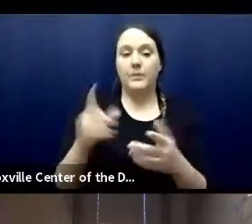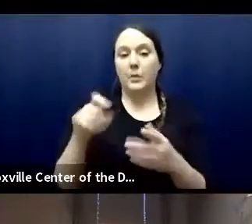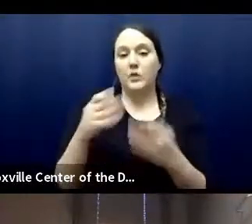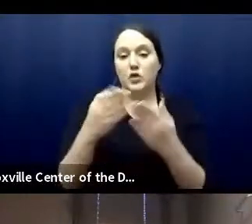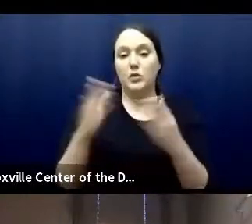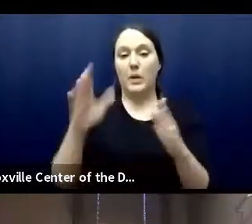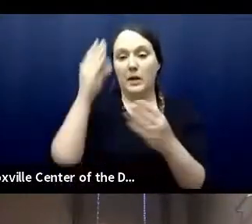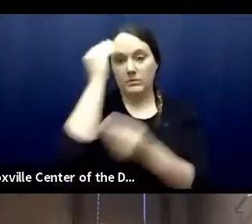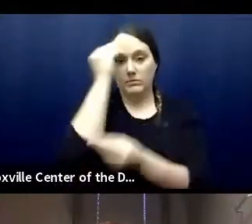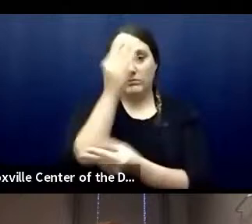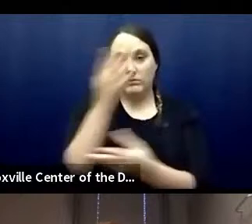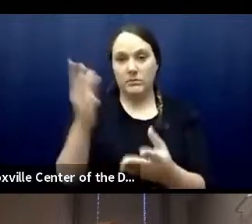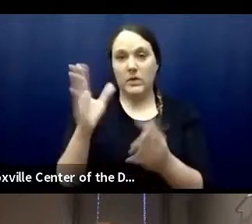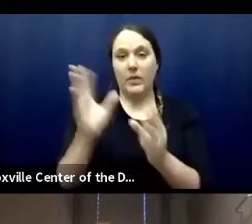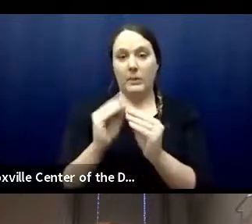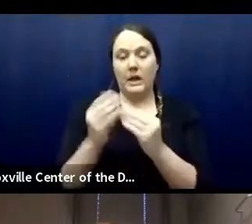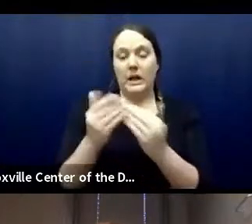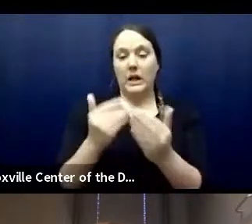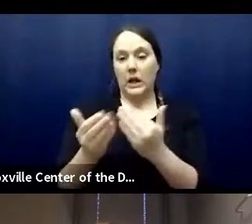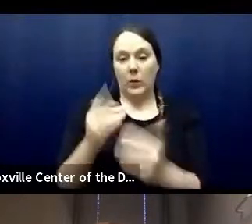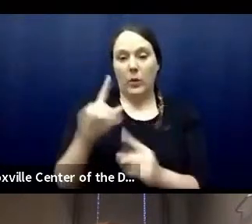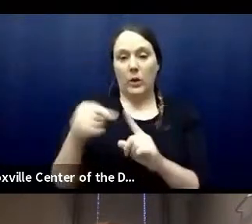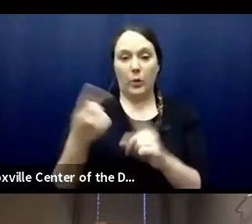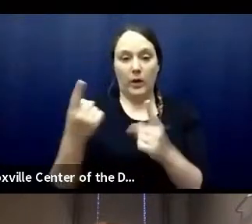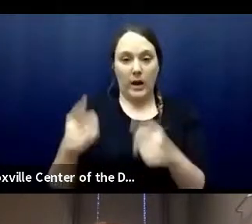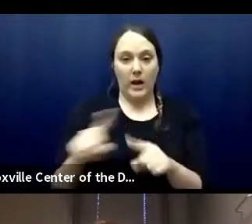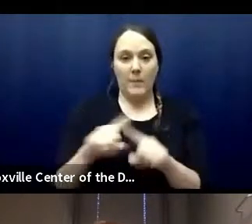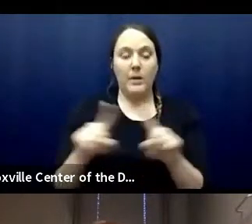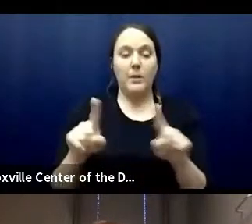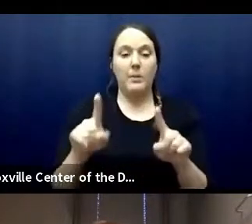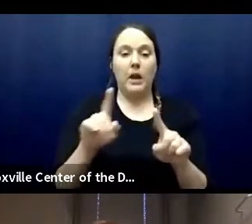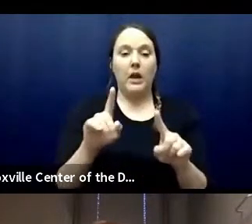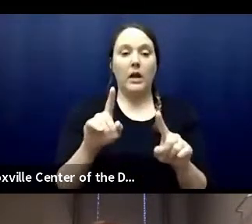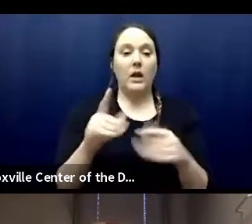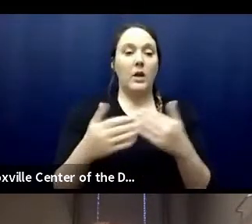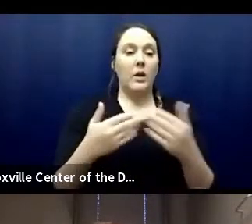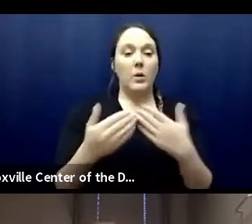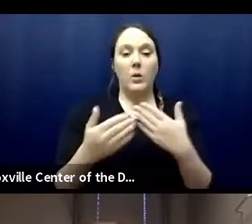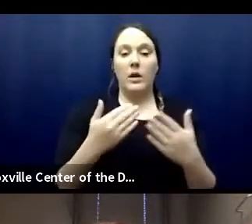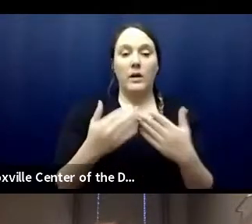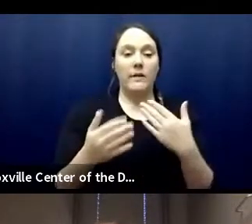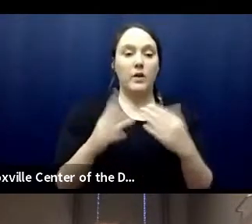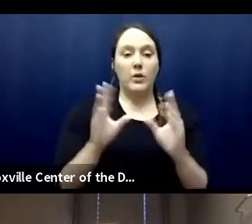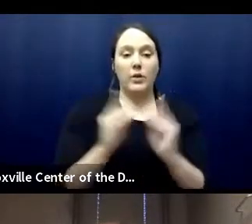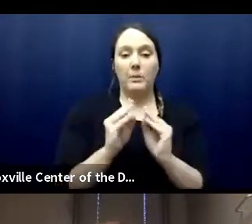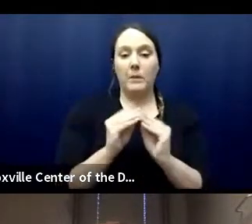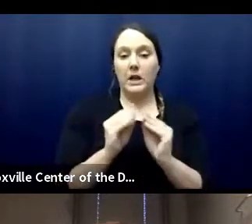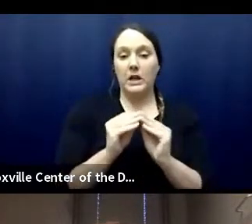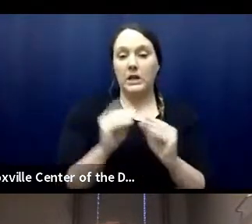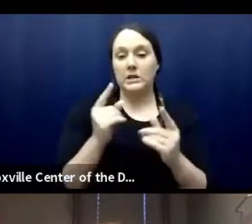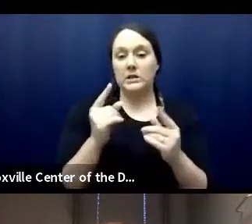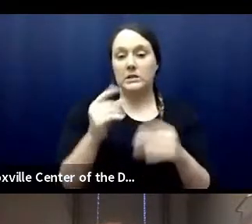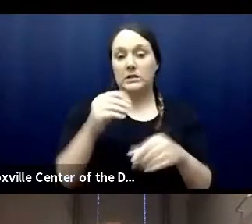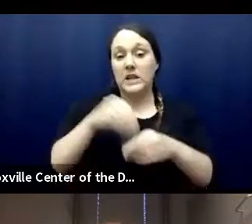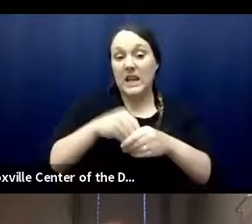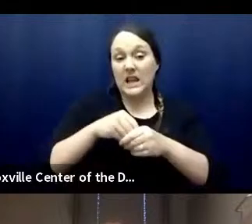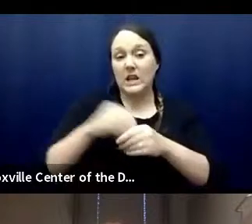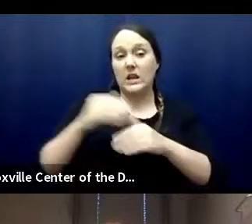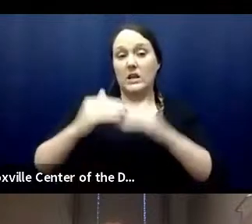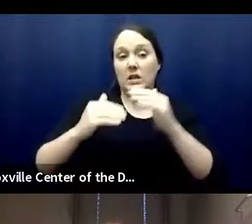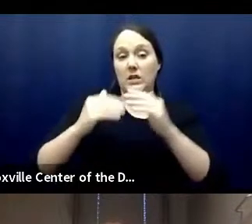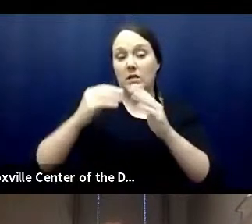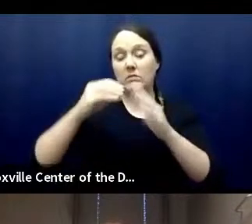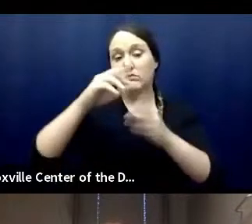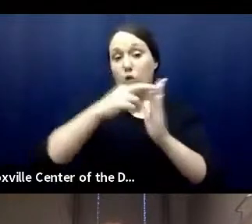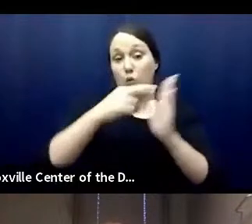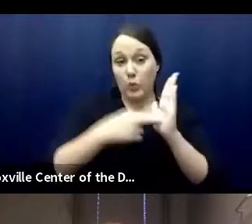meetings anyway when they occur. But as far as whatever the meetings are that are actually in your